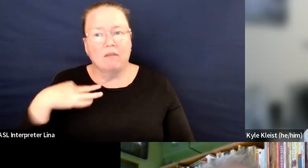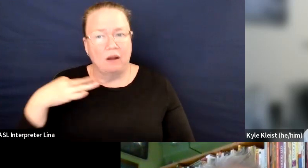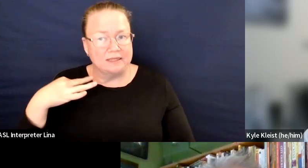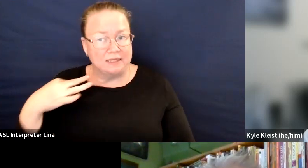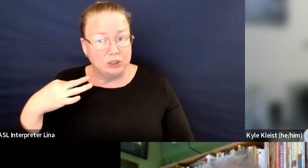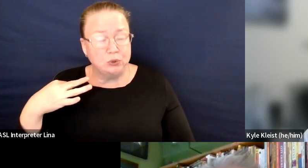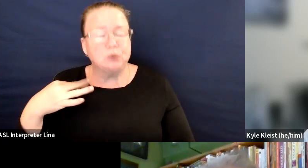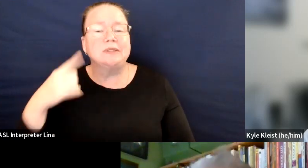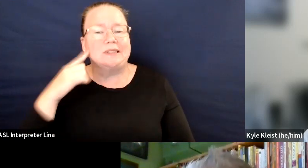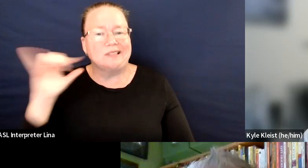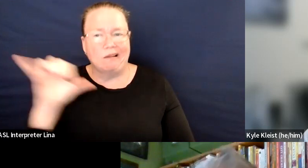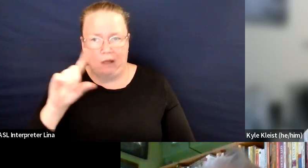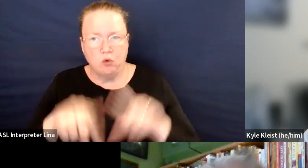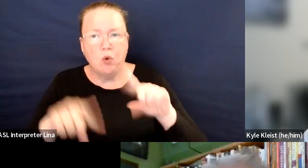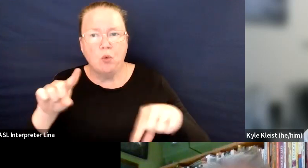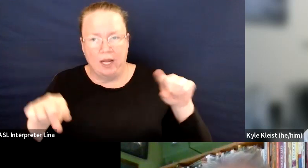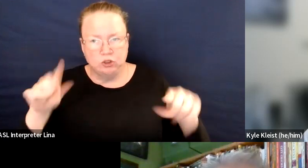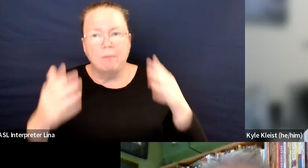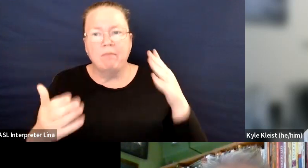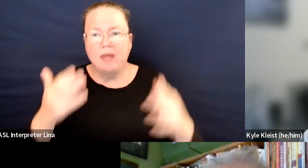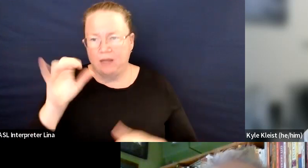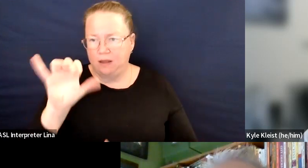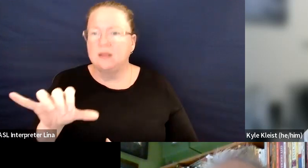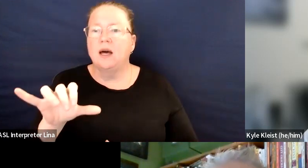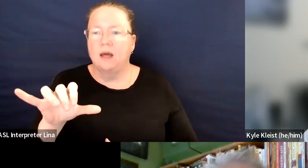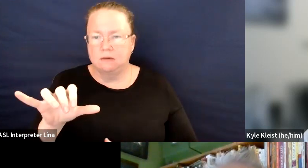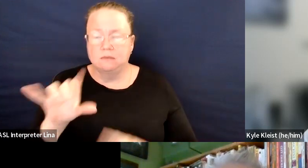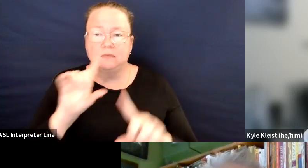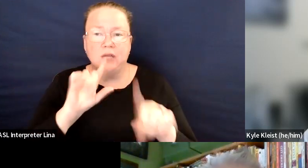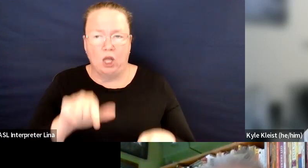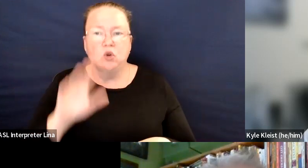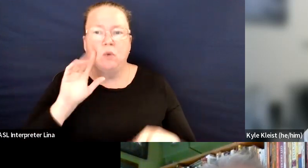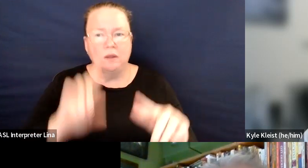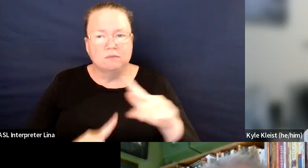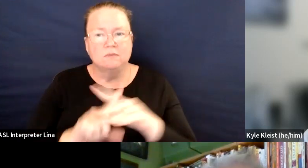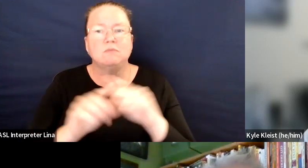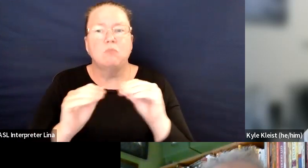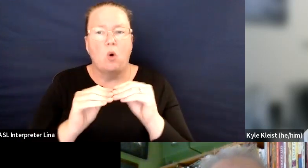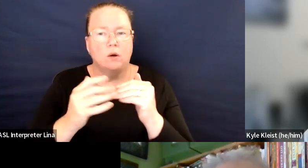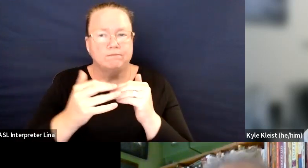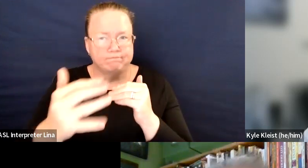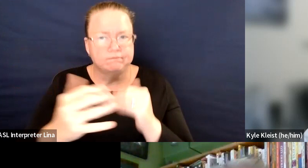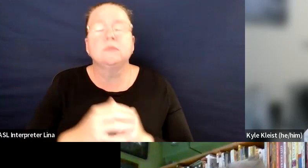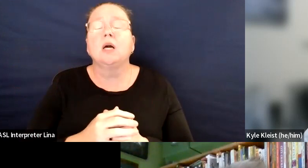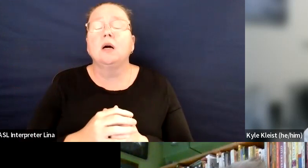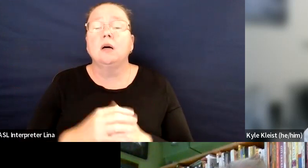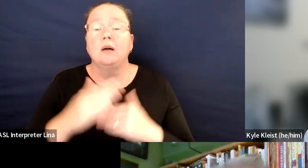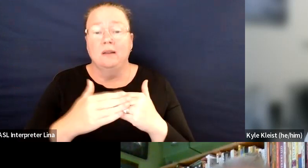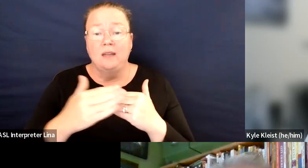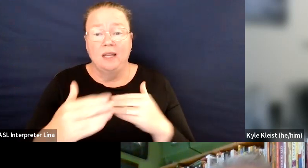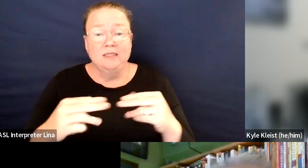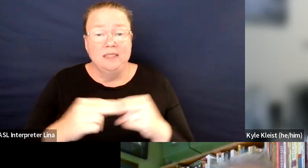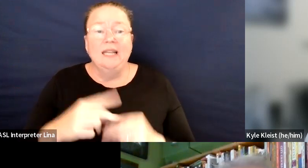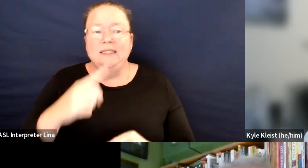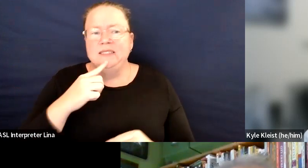volunteers. Sounds like a range. Maybe that those answers will come up a little bit more as we talk. So yes, our next slide says, why